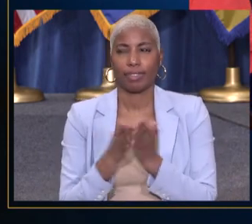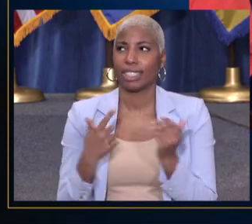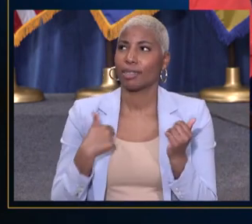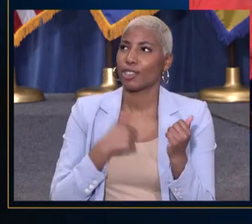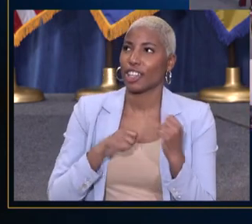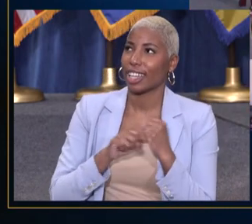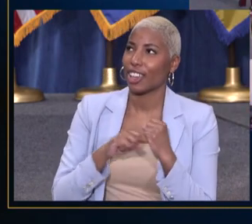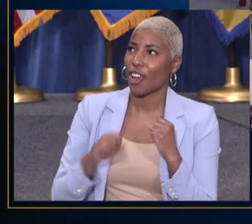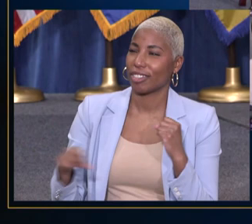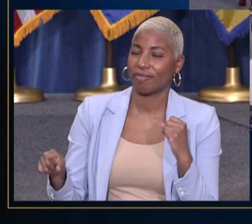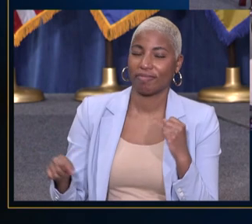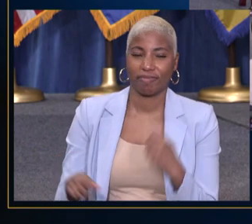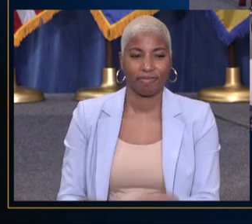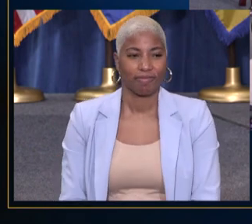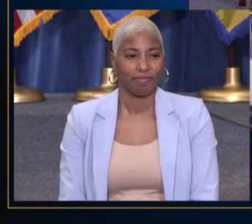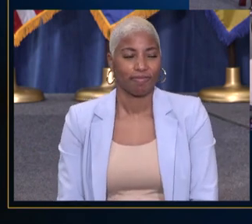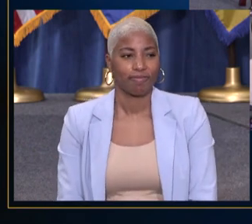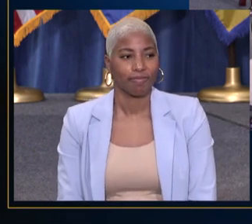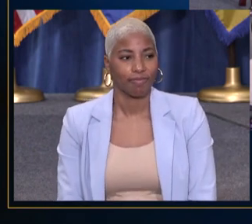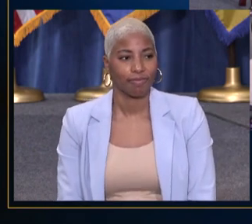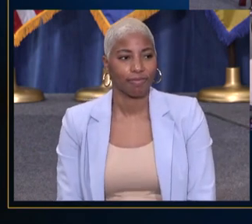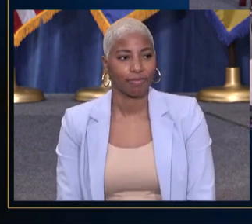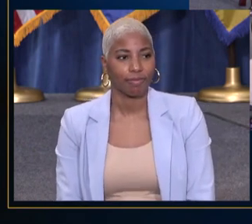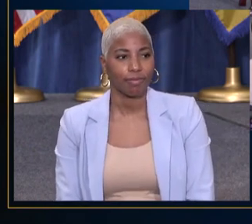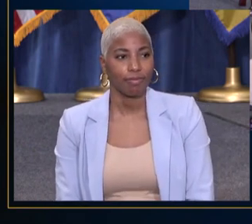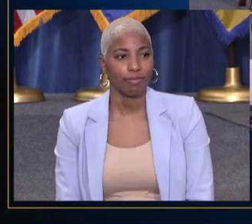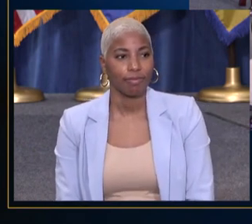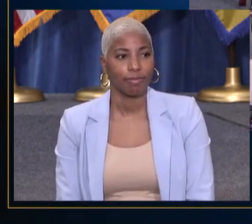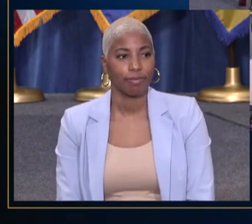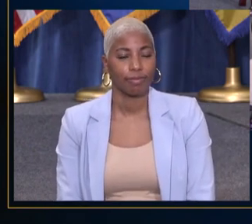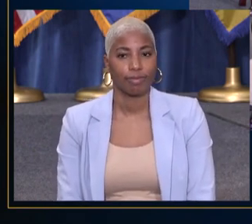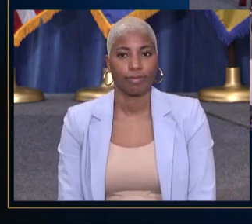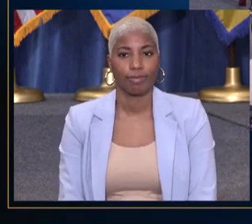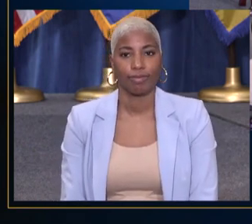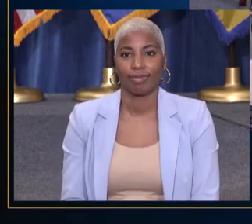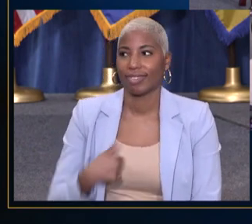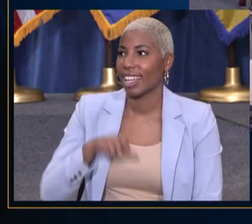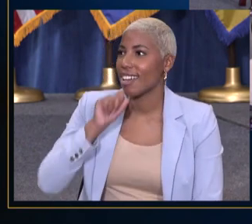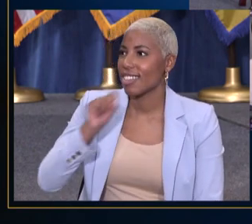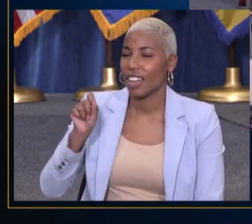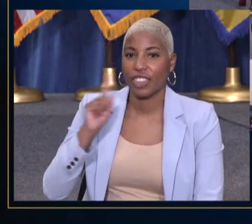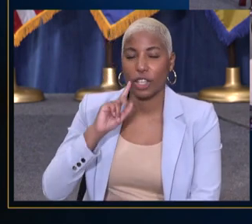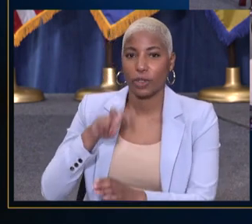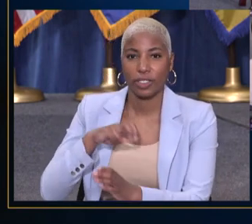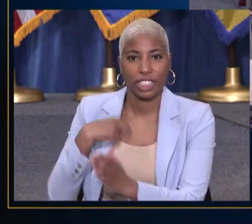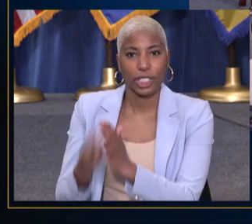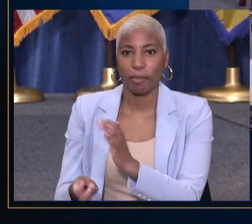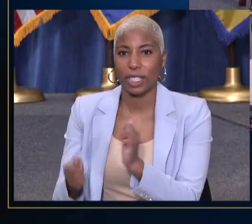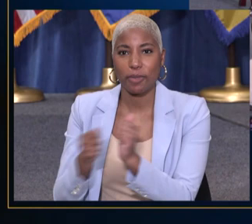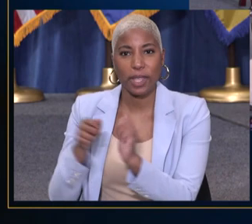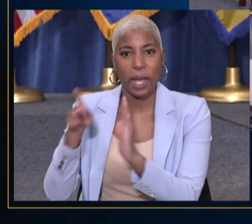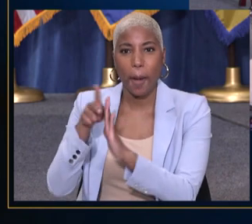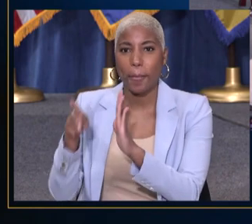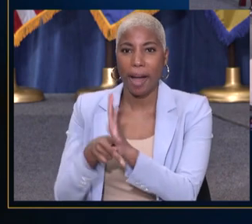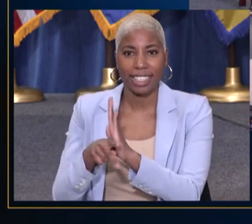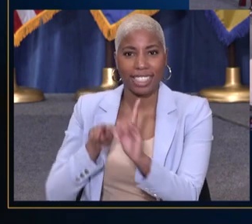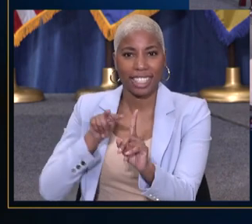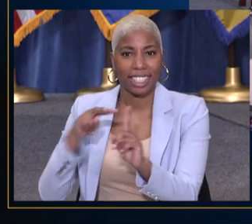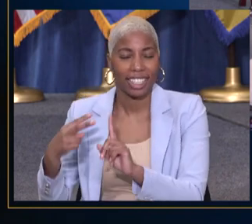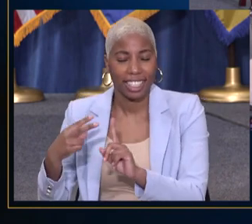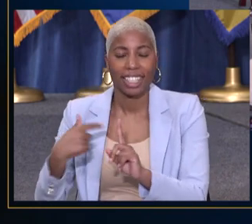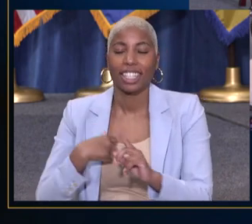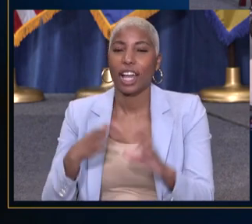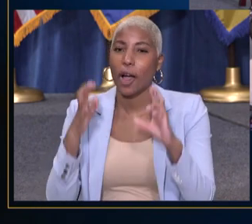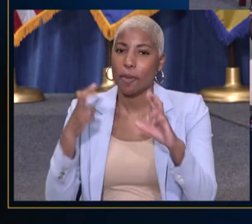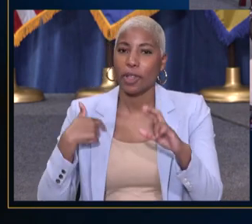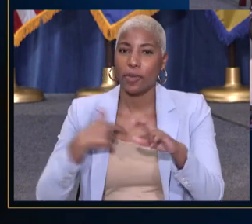driver. No, I appreciate, I love that you just jumped right into the policy matters here, and there's so much that I hope that we can